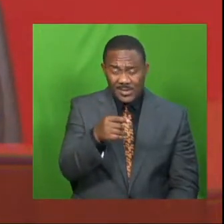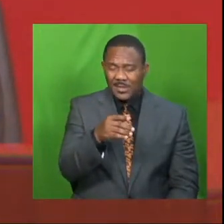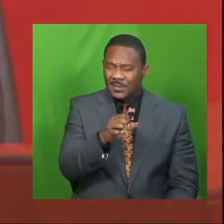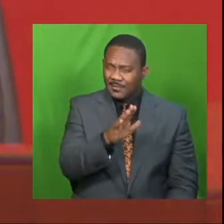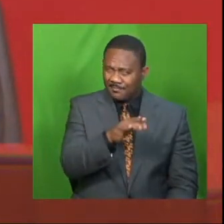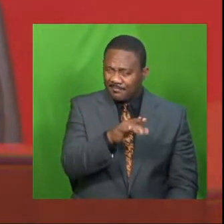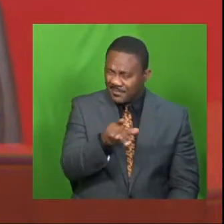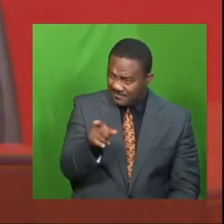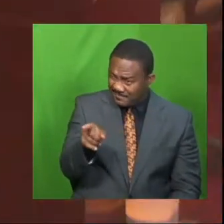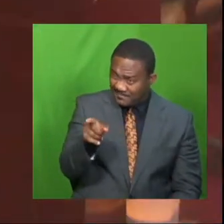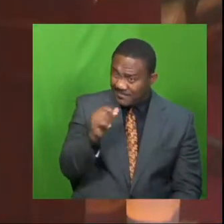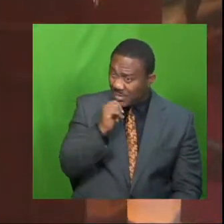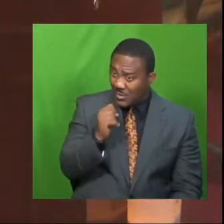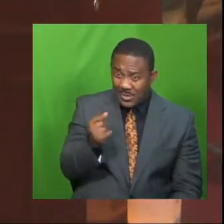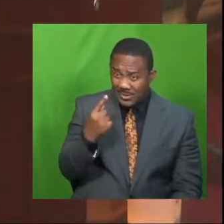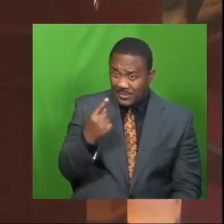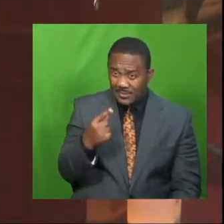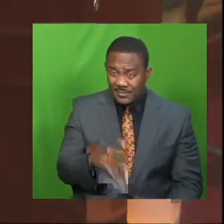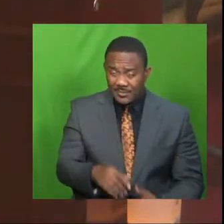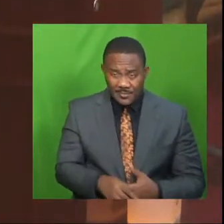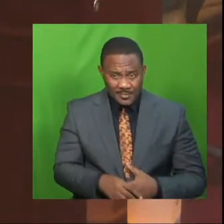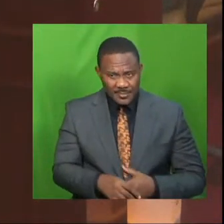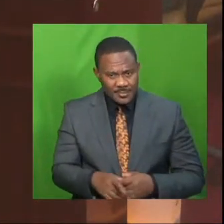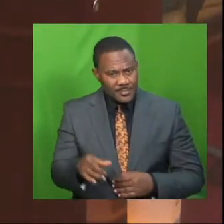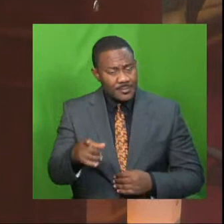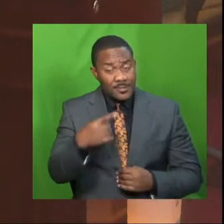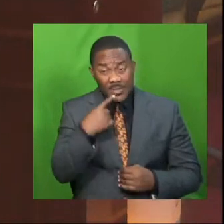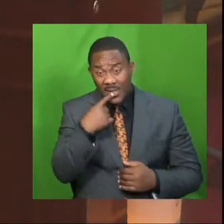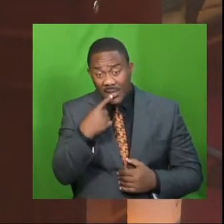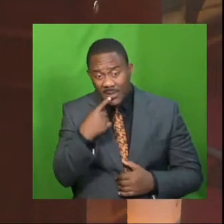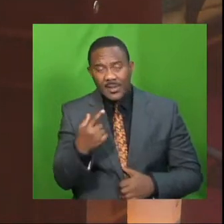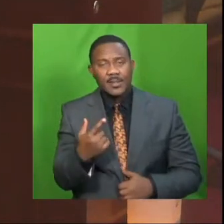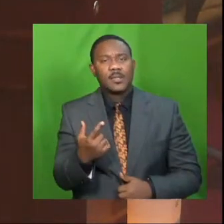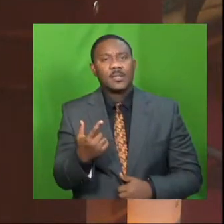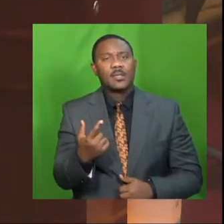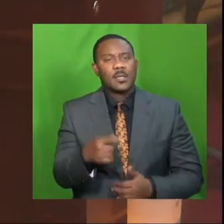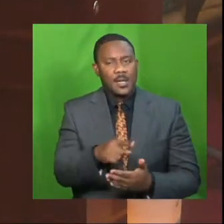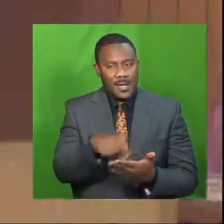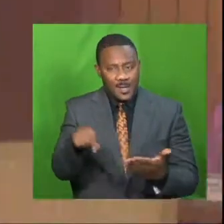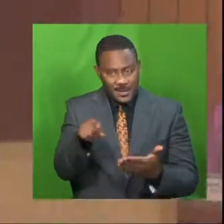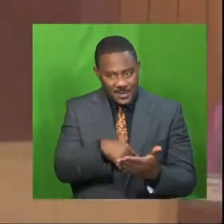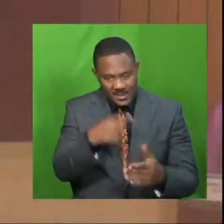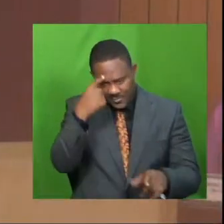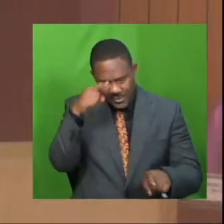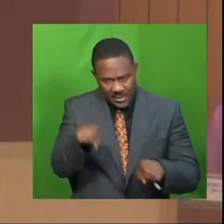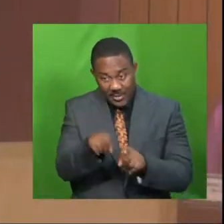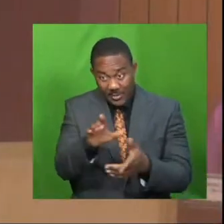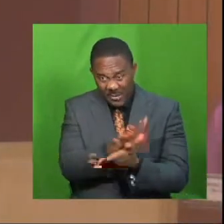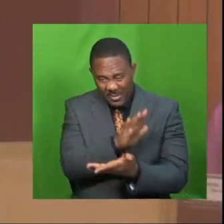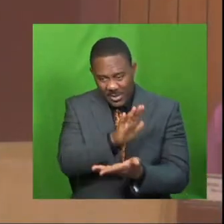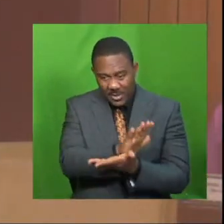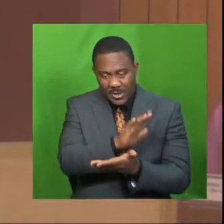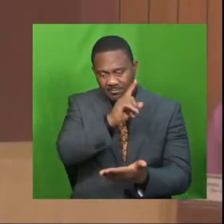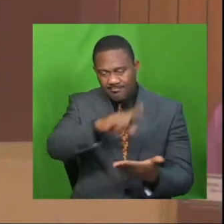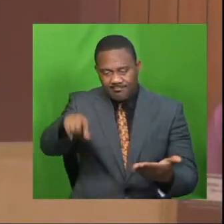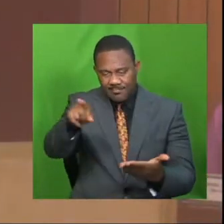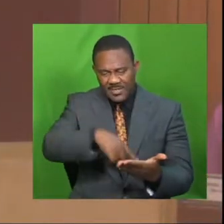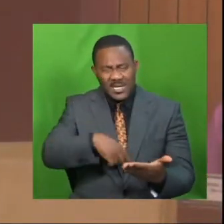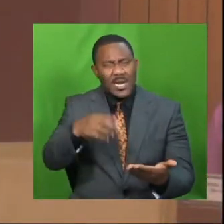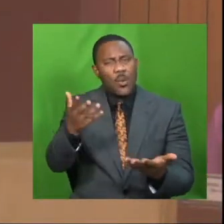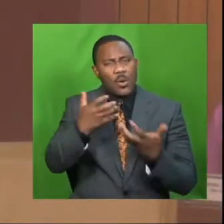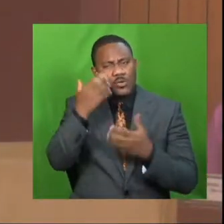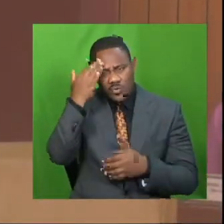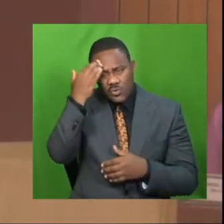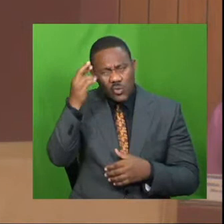In answering the question, the Minister made mention about termination of the contract. I wanted to know the reasons that warrant